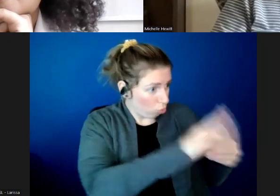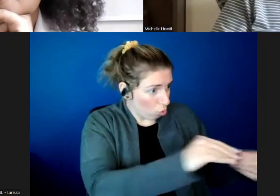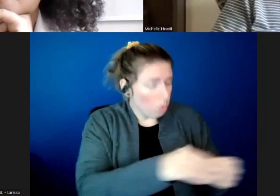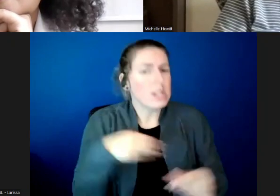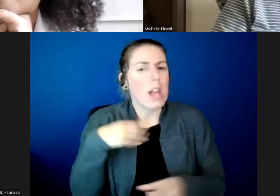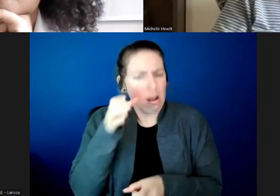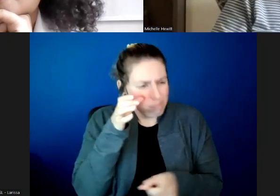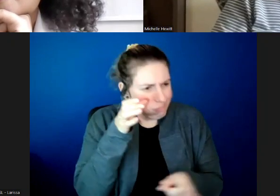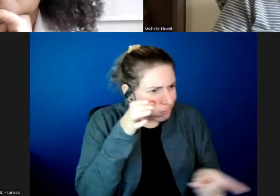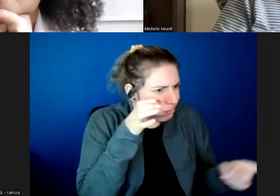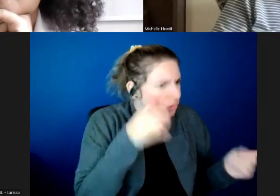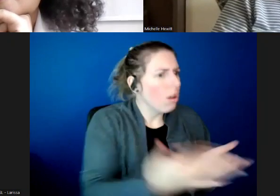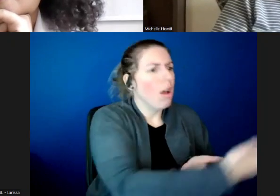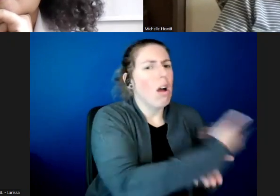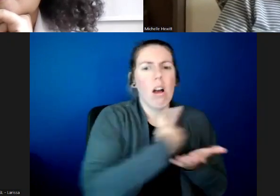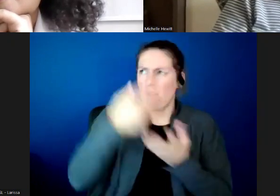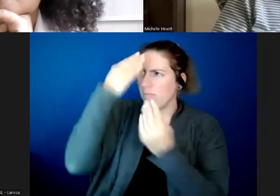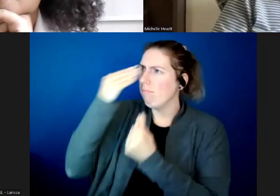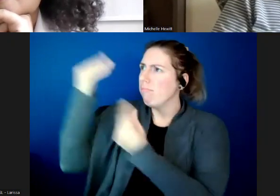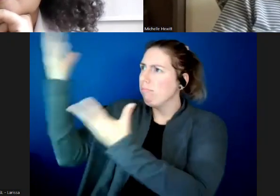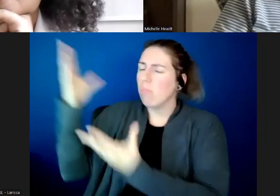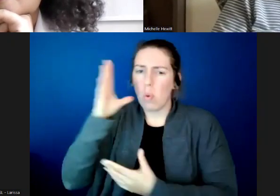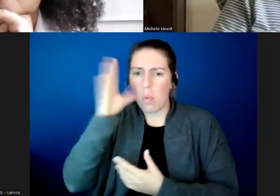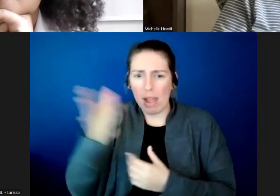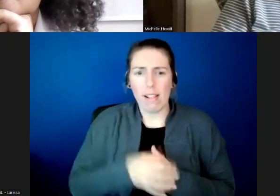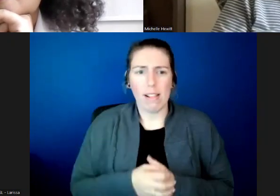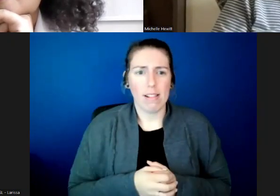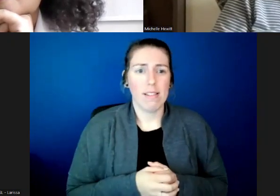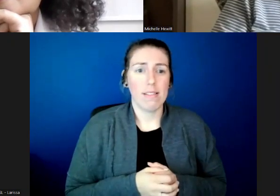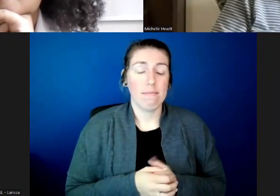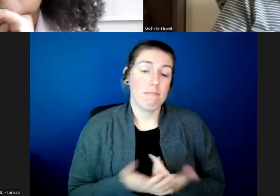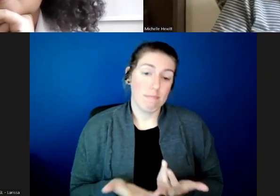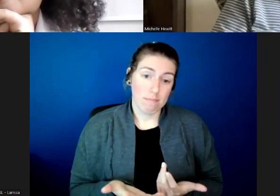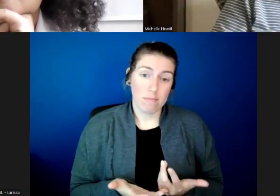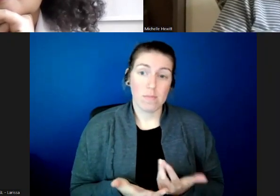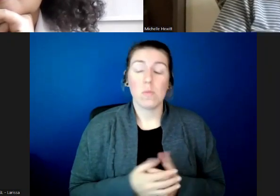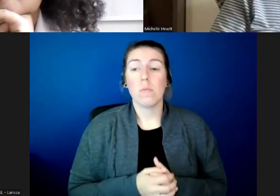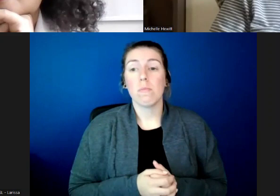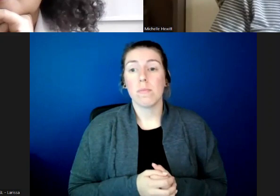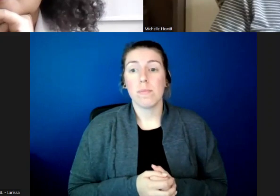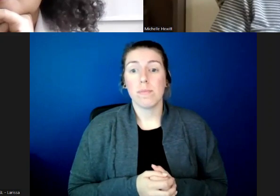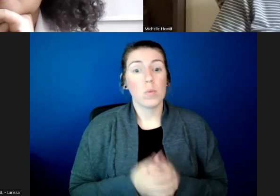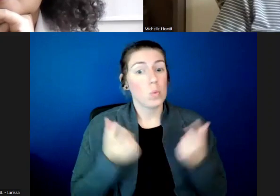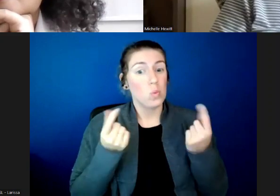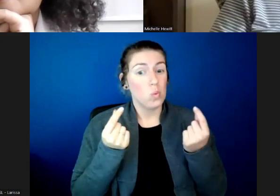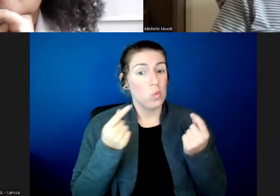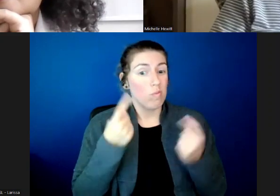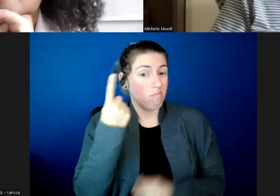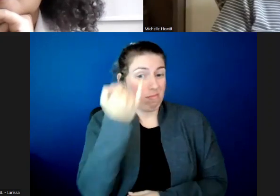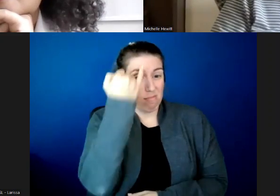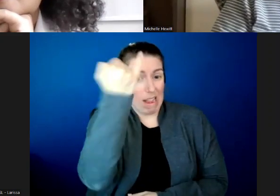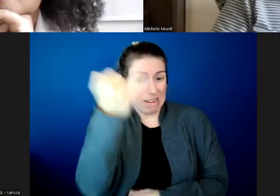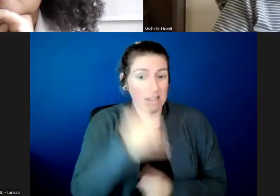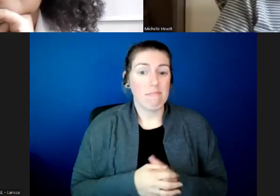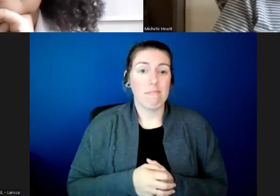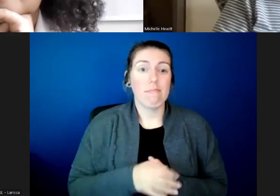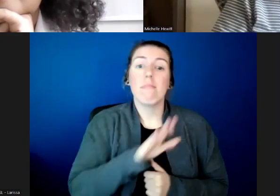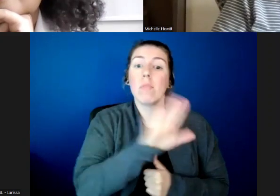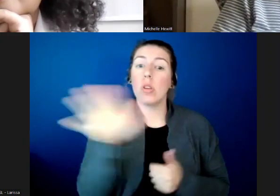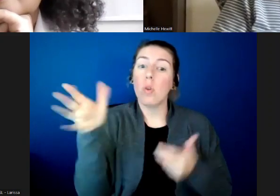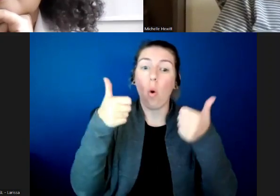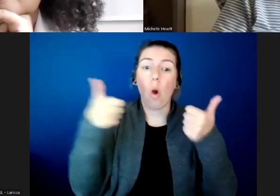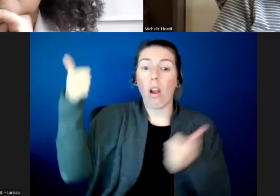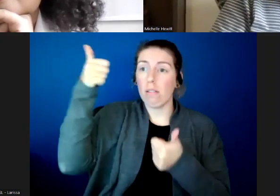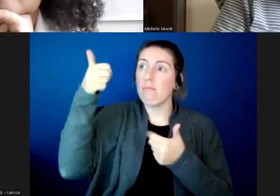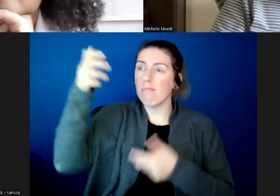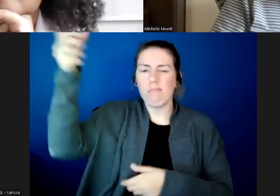single biggest thing that you can do is tell your elected officials at all levels, you know, because the housing